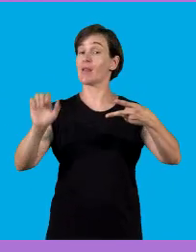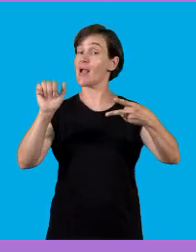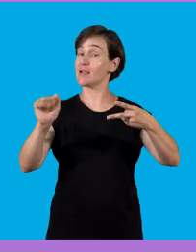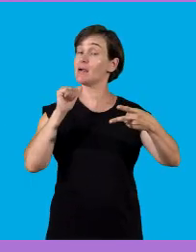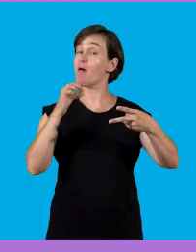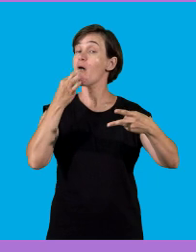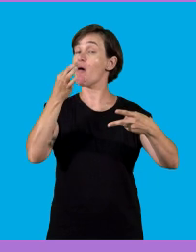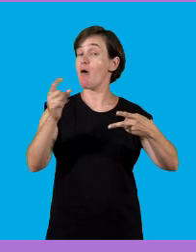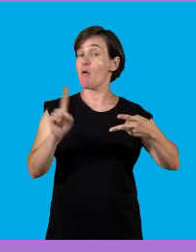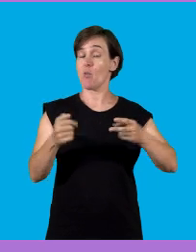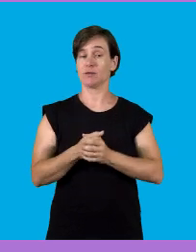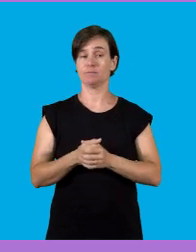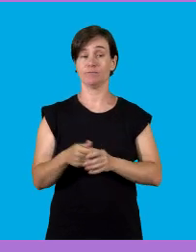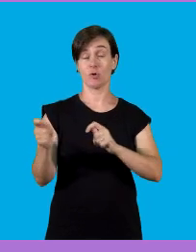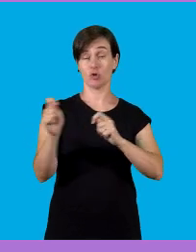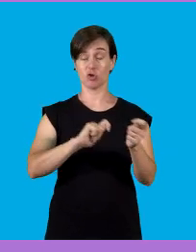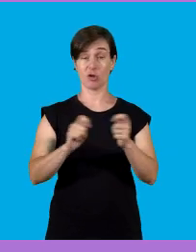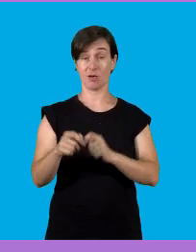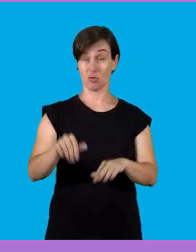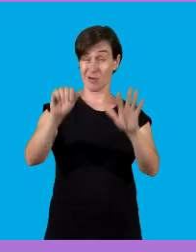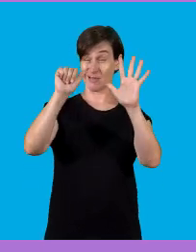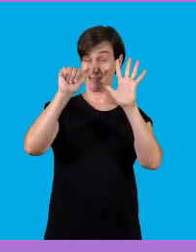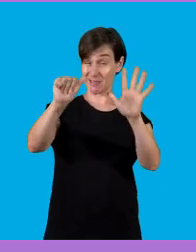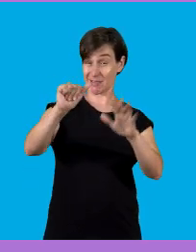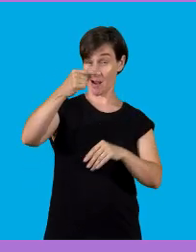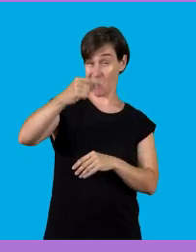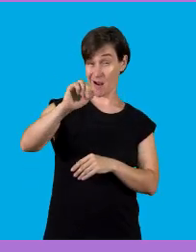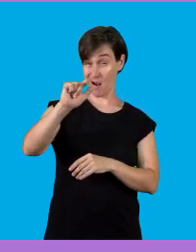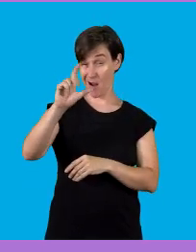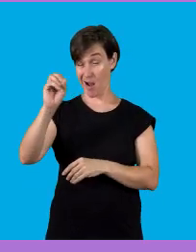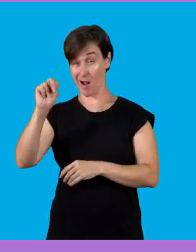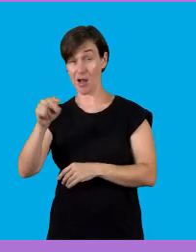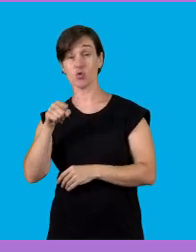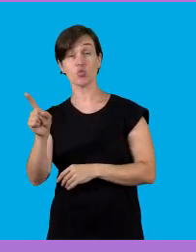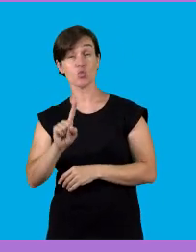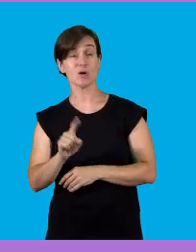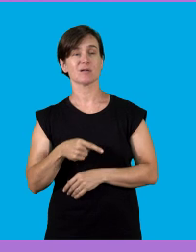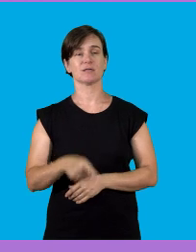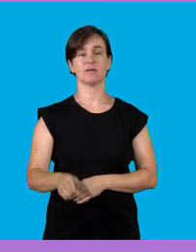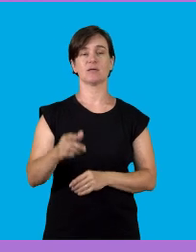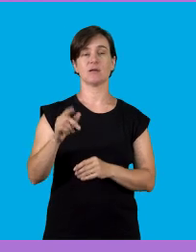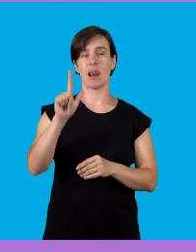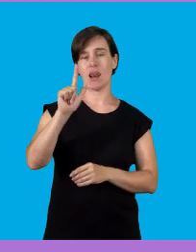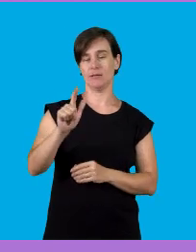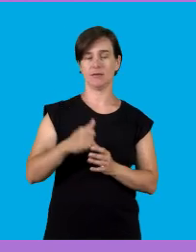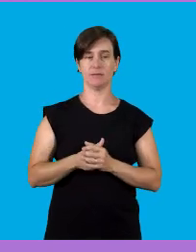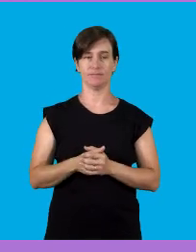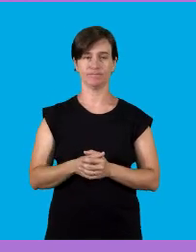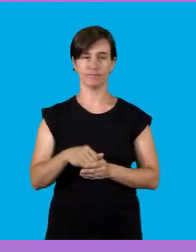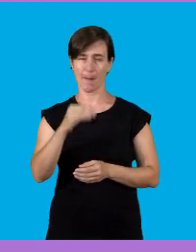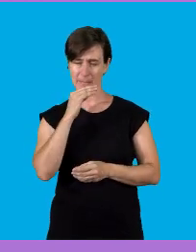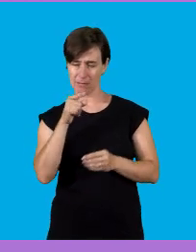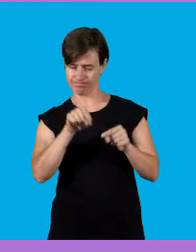So question number A, it says convert 6 gallons to liters. So we are referring to gallons. It should be